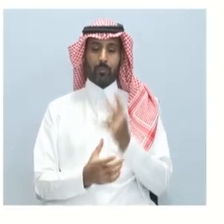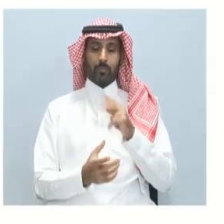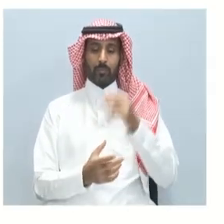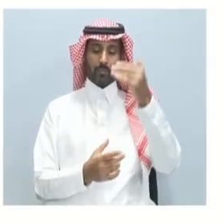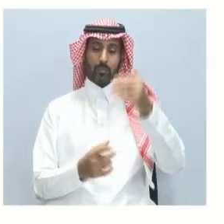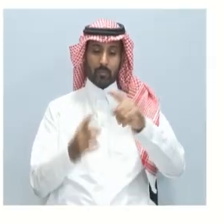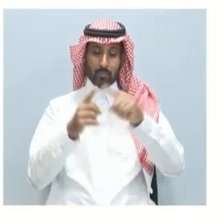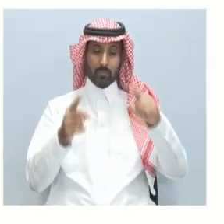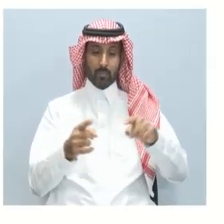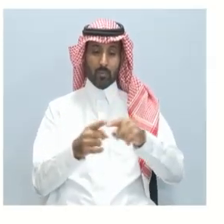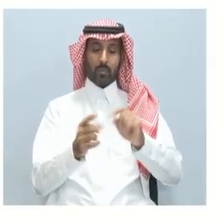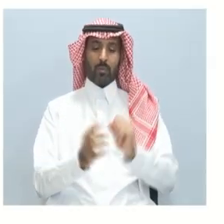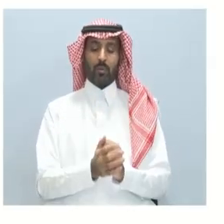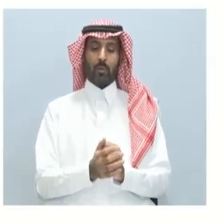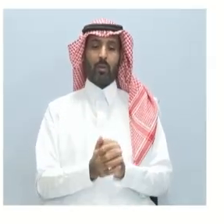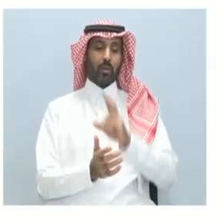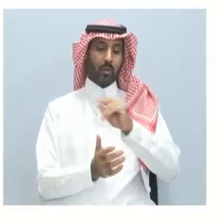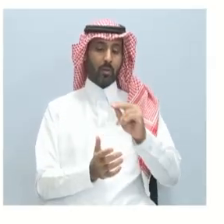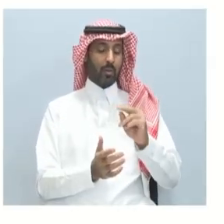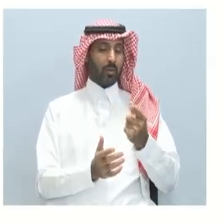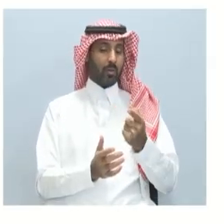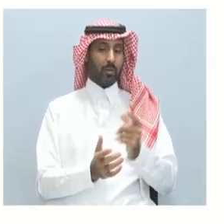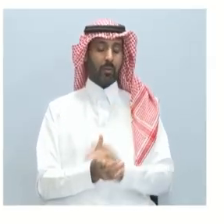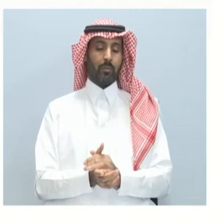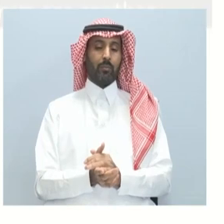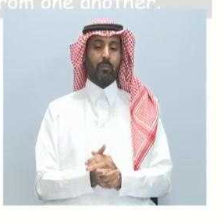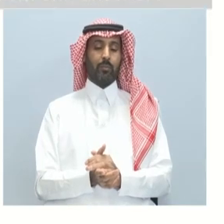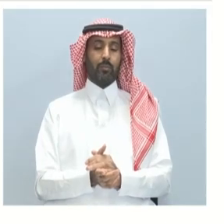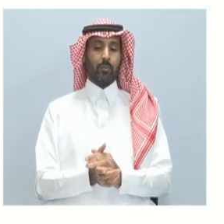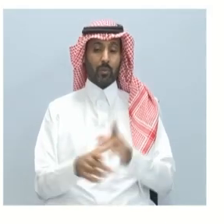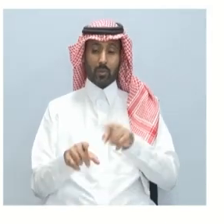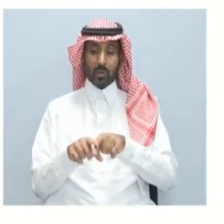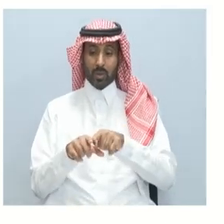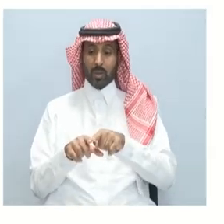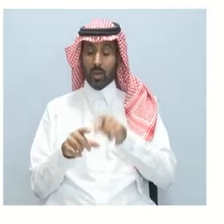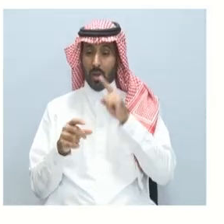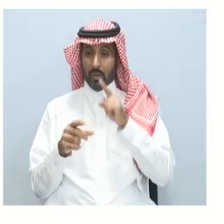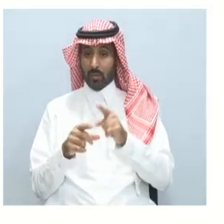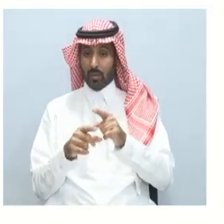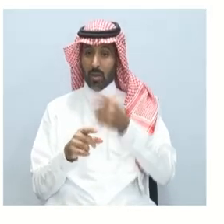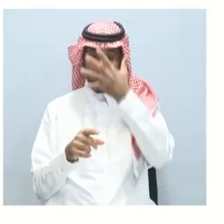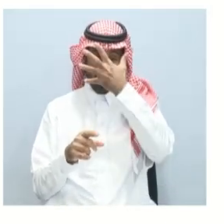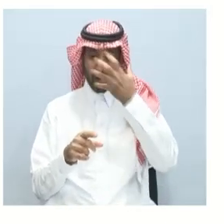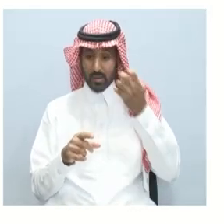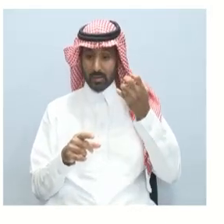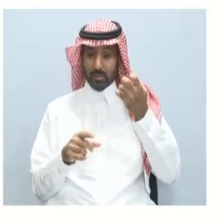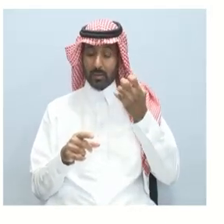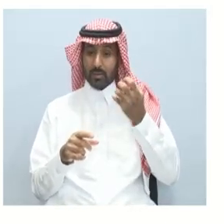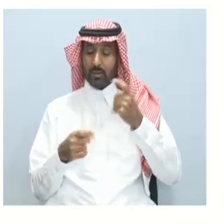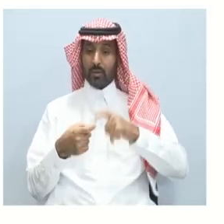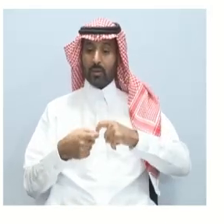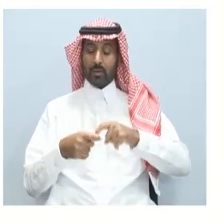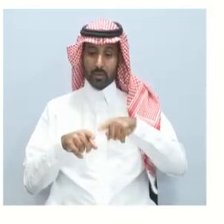have here this word, which is symbiosis. Now, symbiosis here is what we have. It is a special relationship in